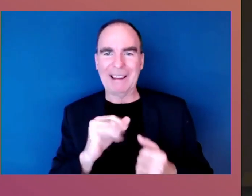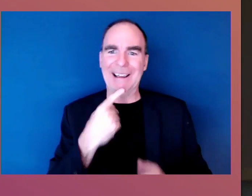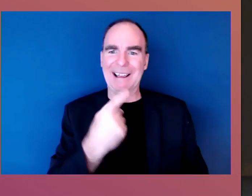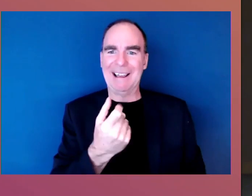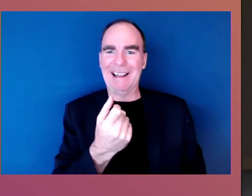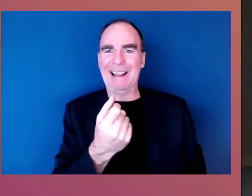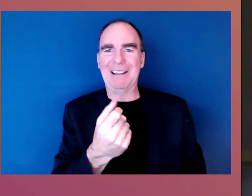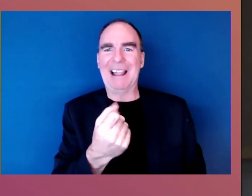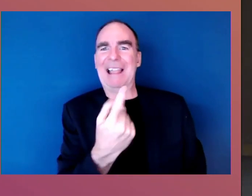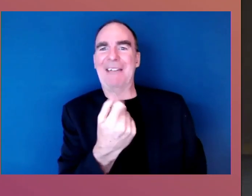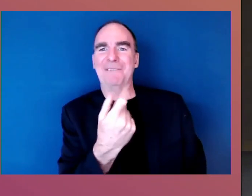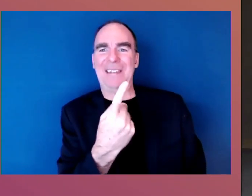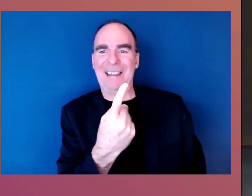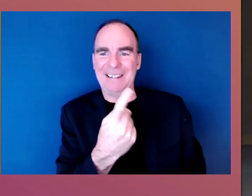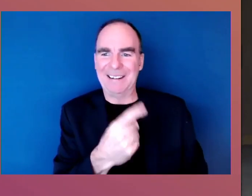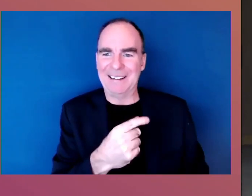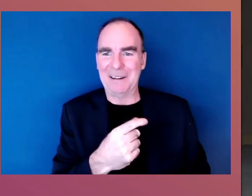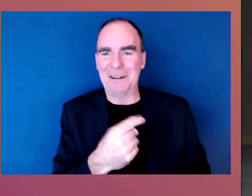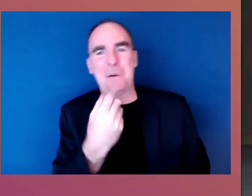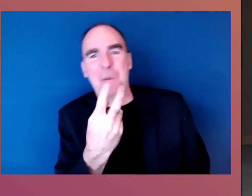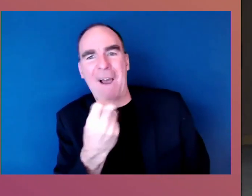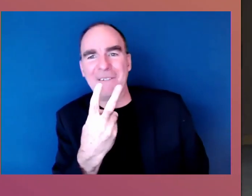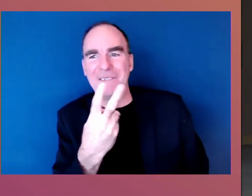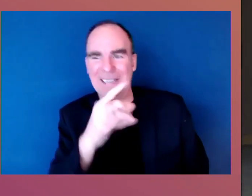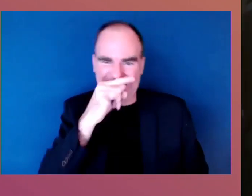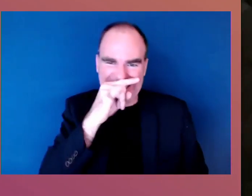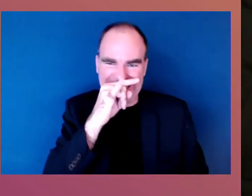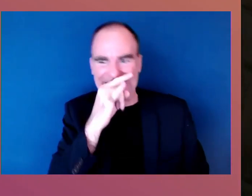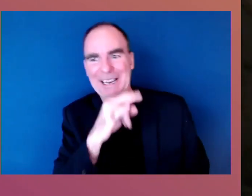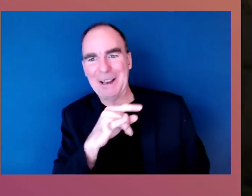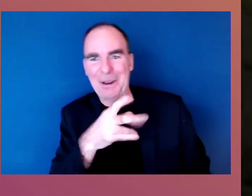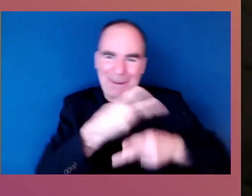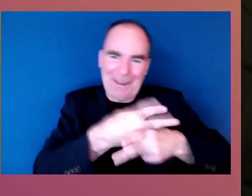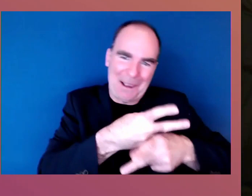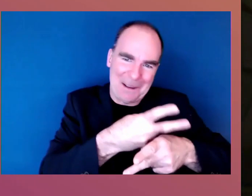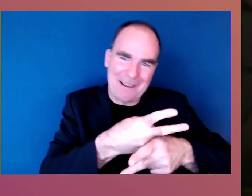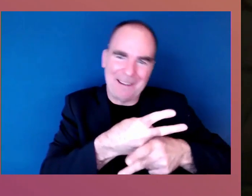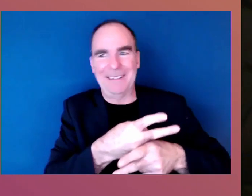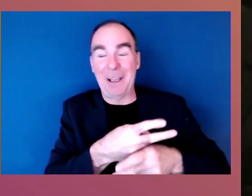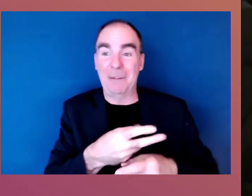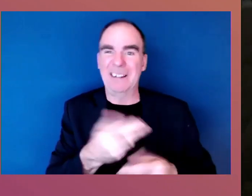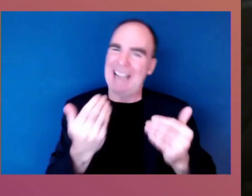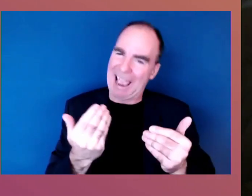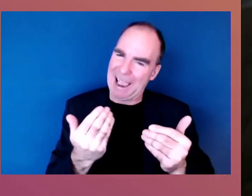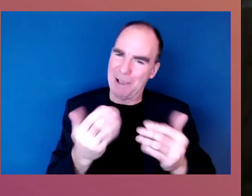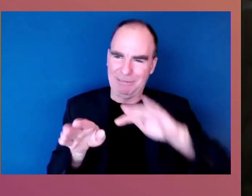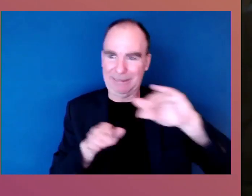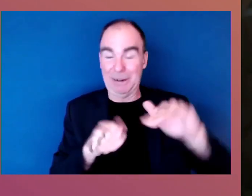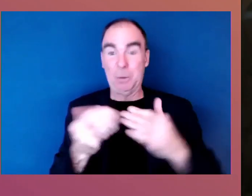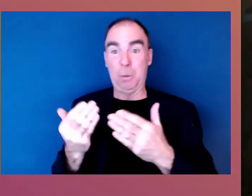So it is open now, and okay, so it is a LiDAR. A LiDAR sensor